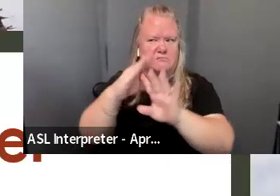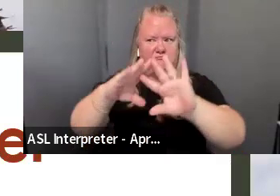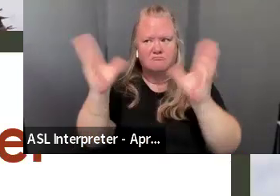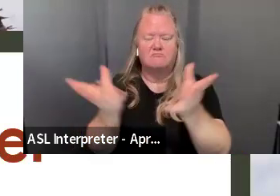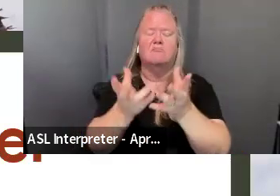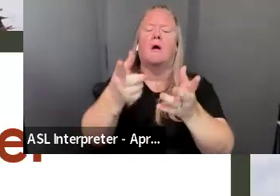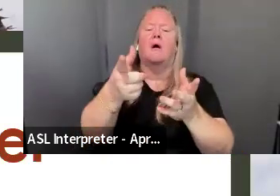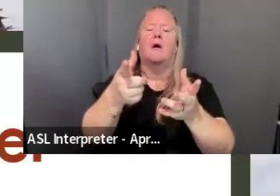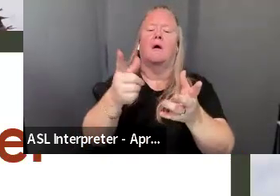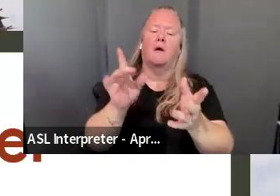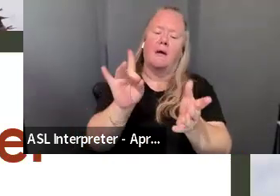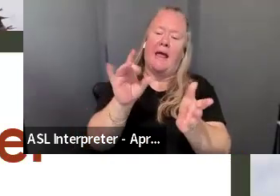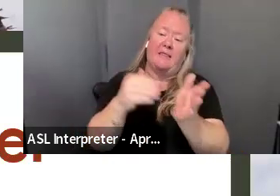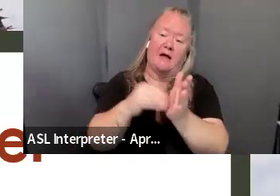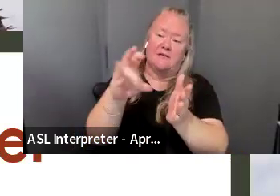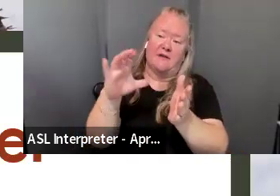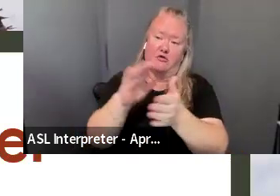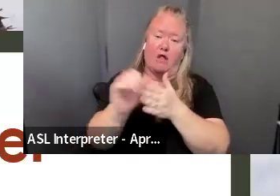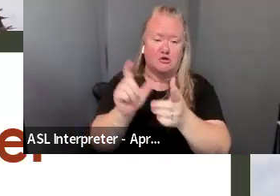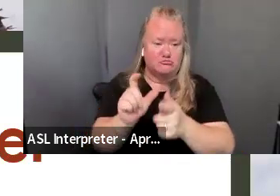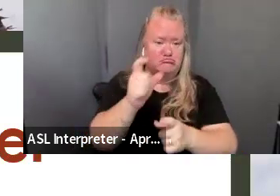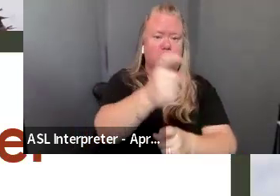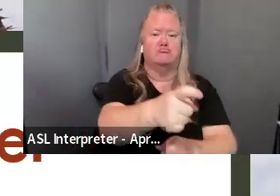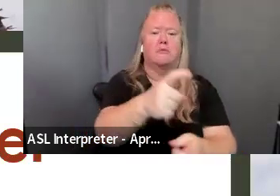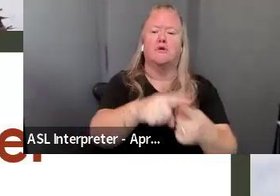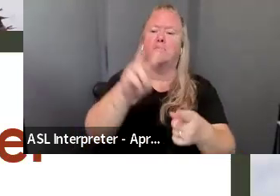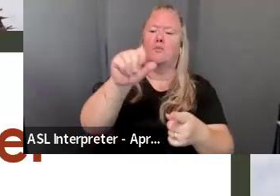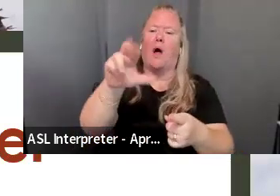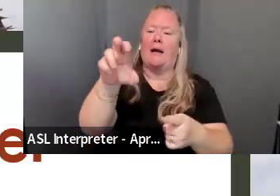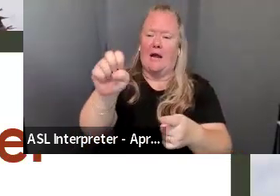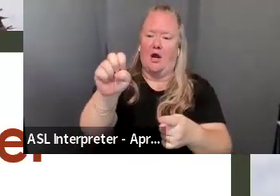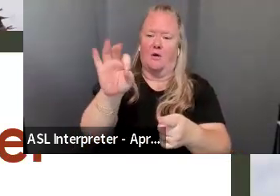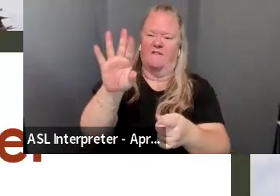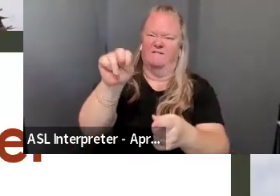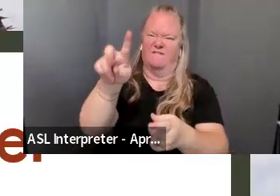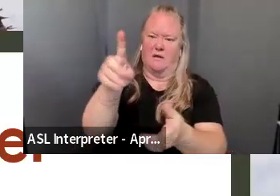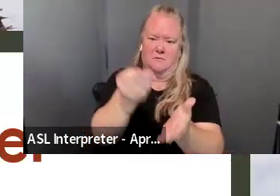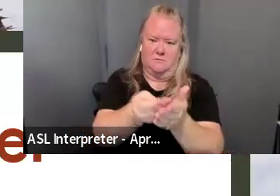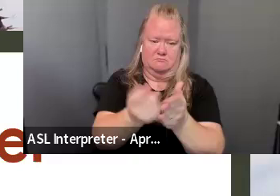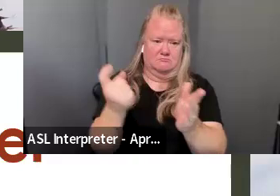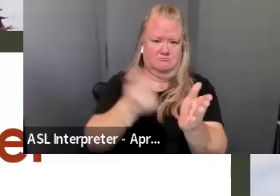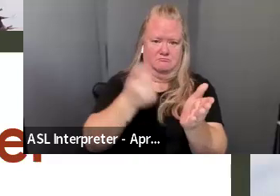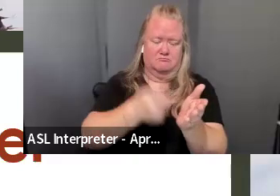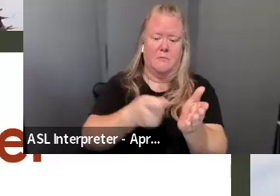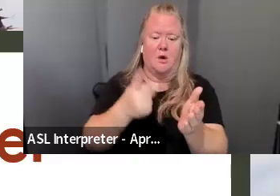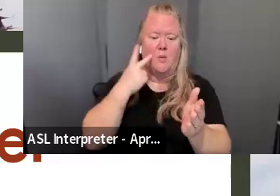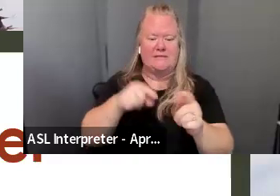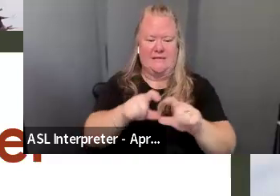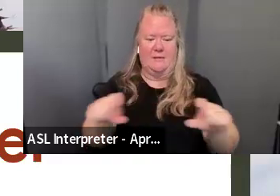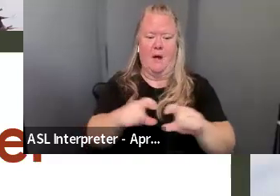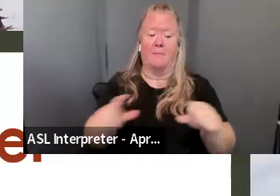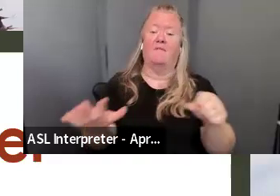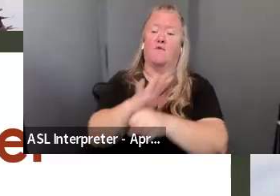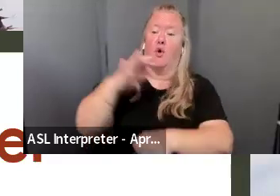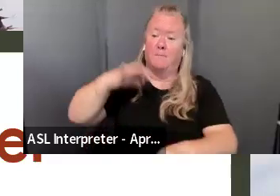have contributed $8,700 to the Walk Cares Fund. And we see at the bottom there that the full